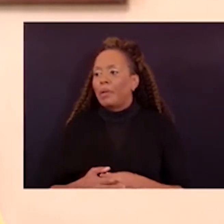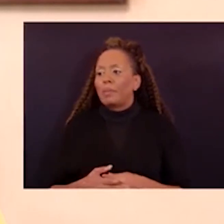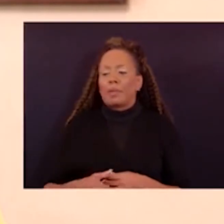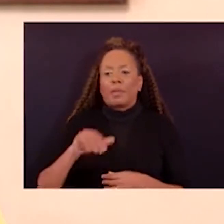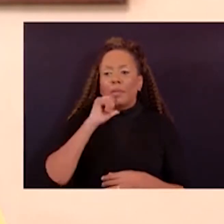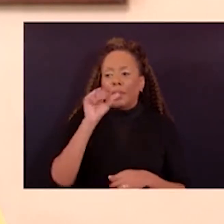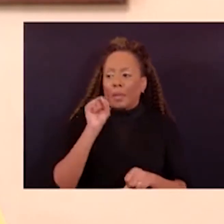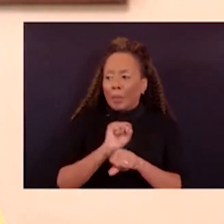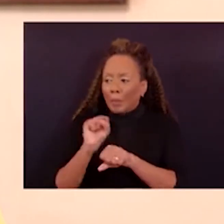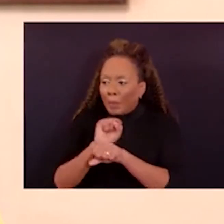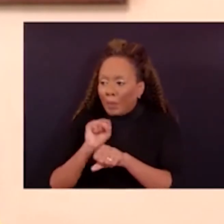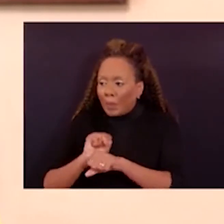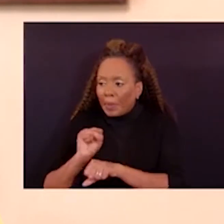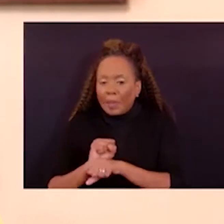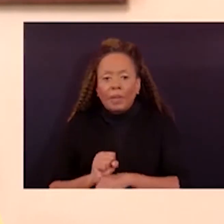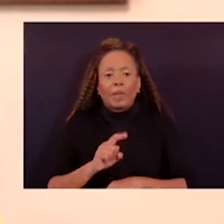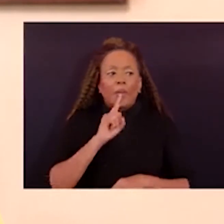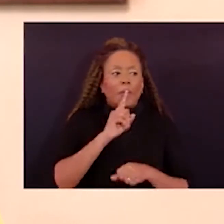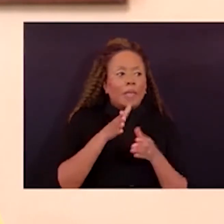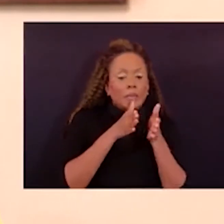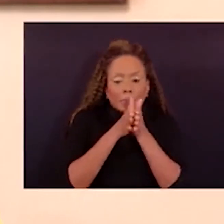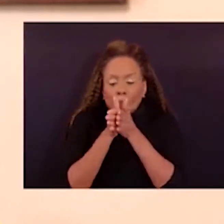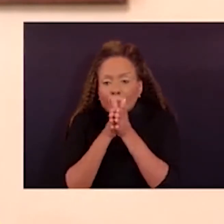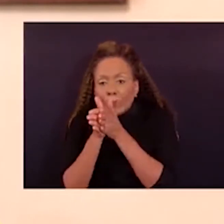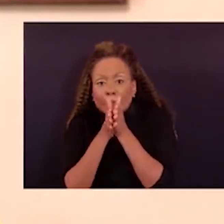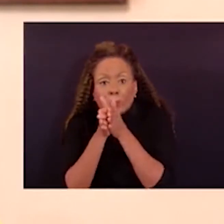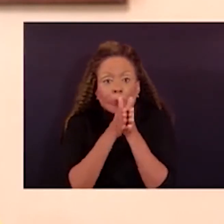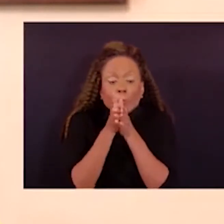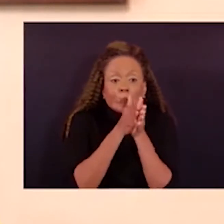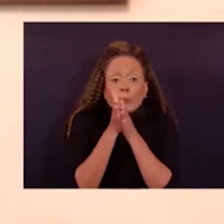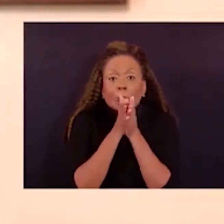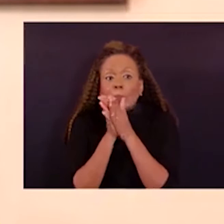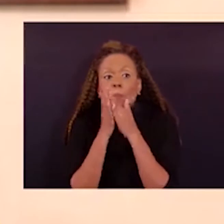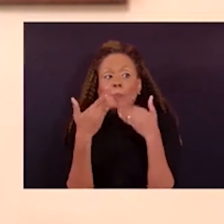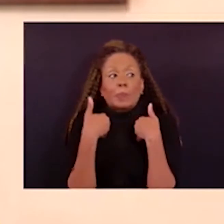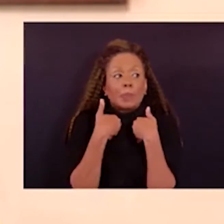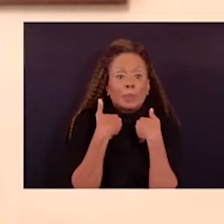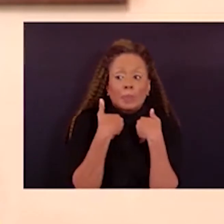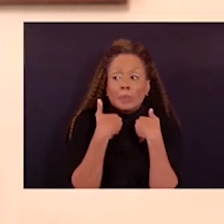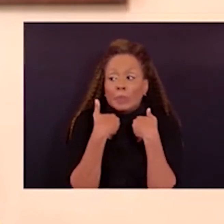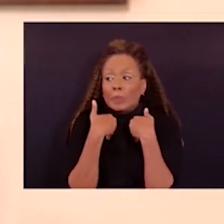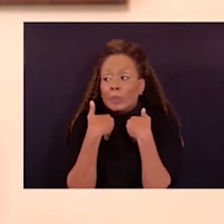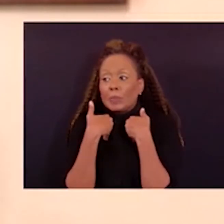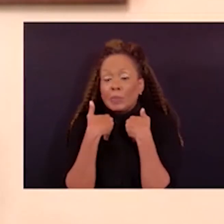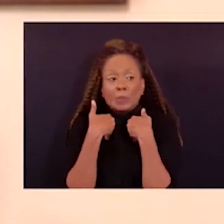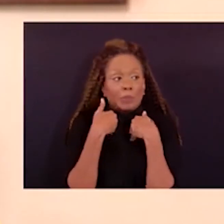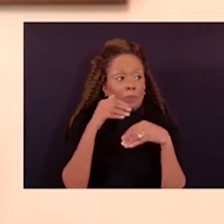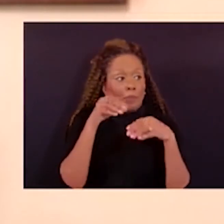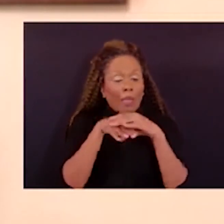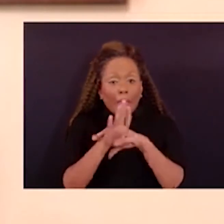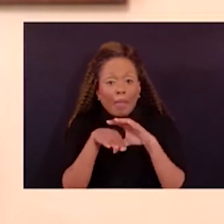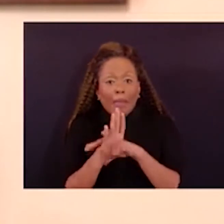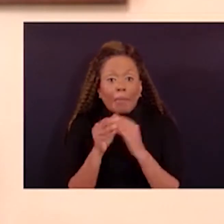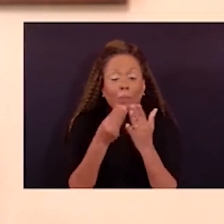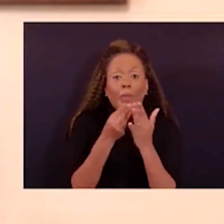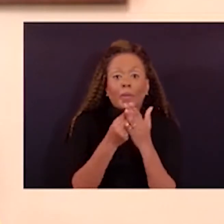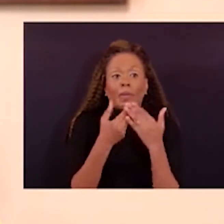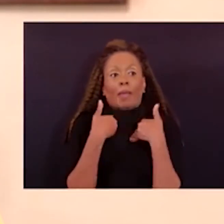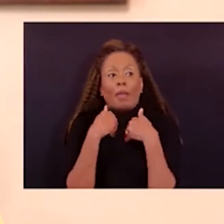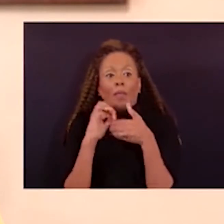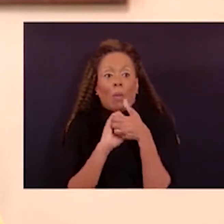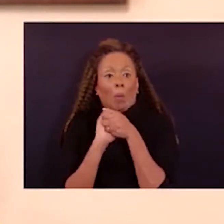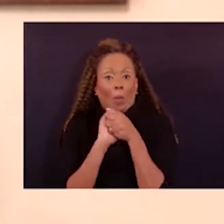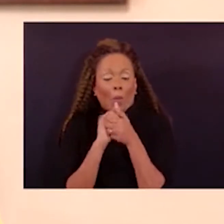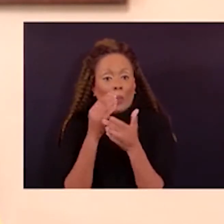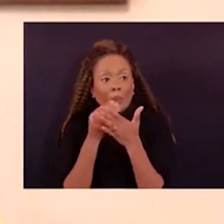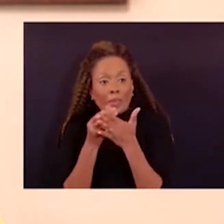and they're looking forward to being able, just like everyone else, to having their own access to cash and not having to depend on anyone